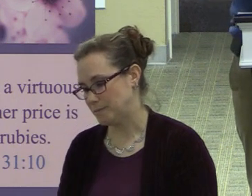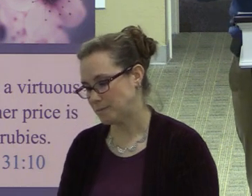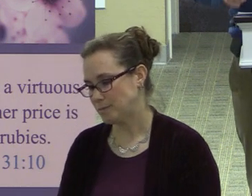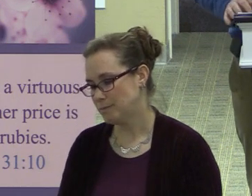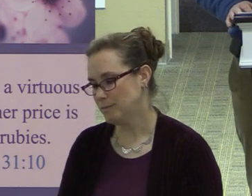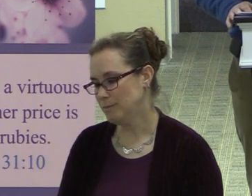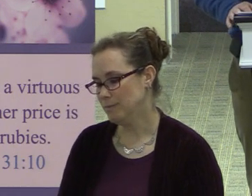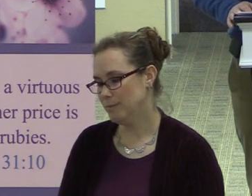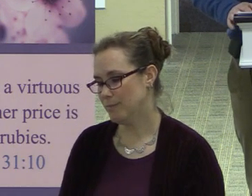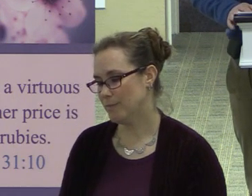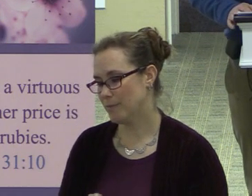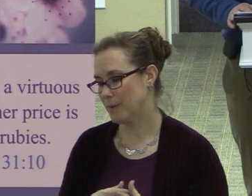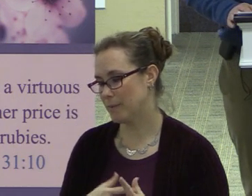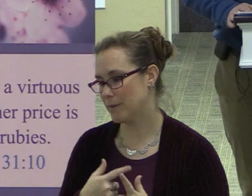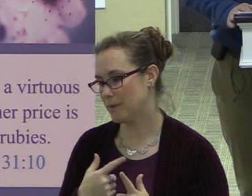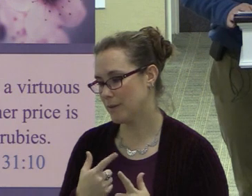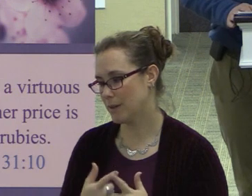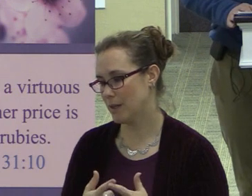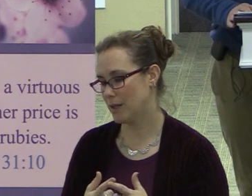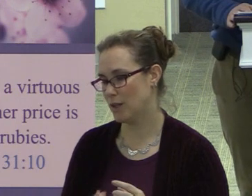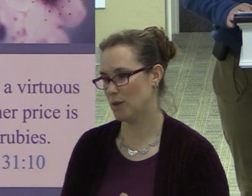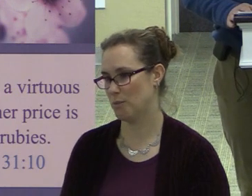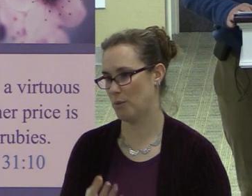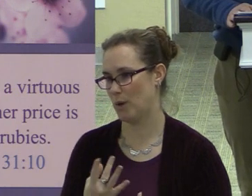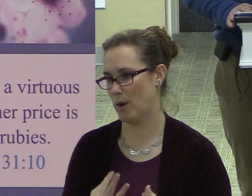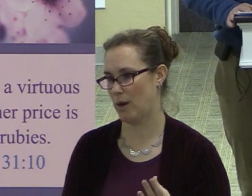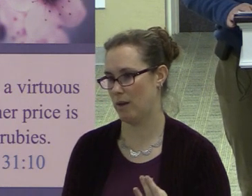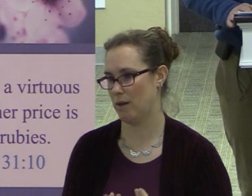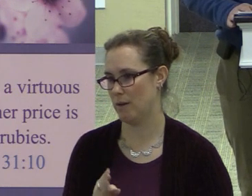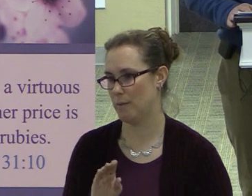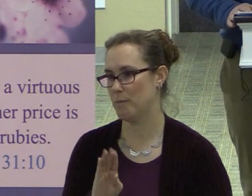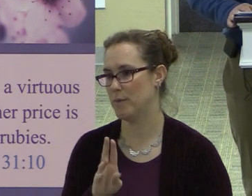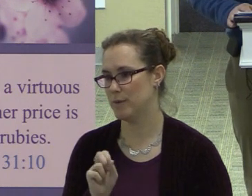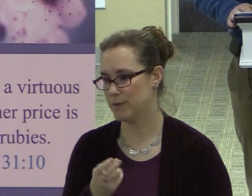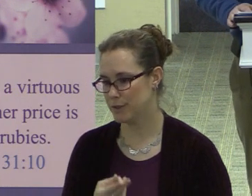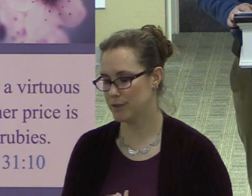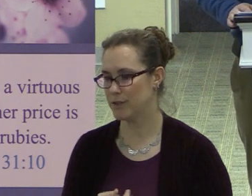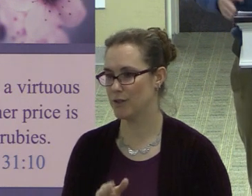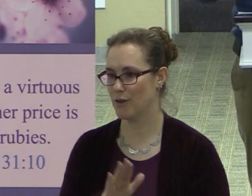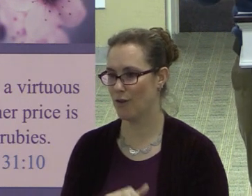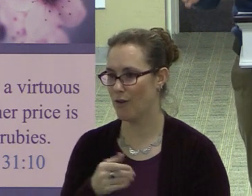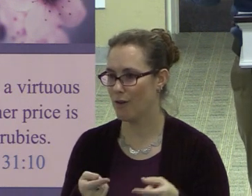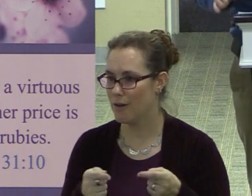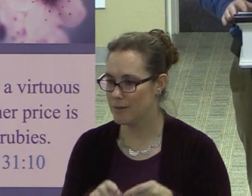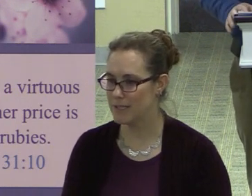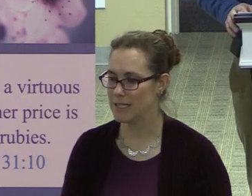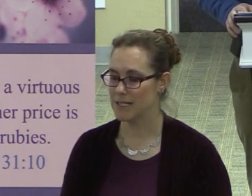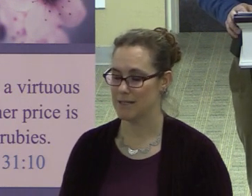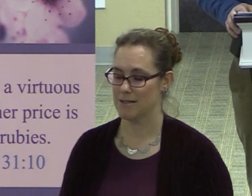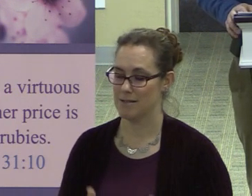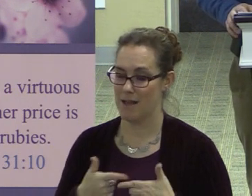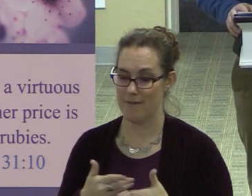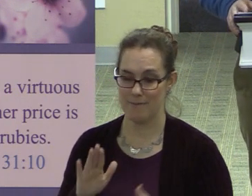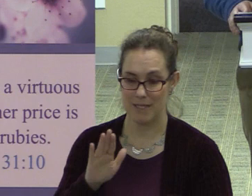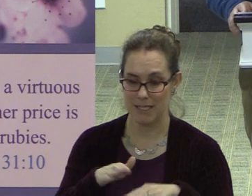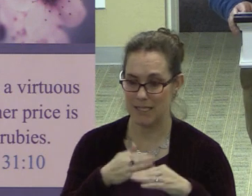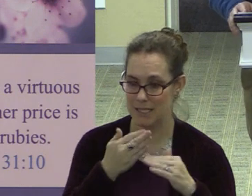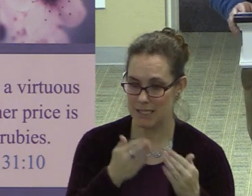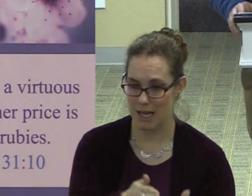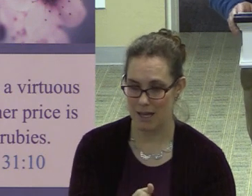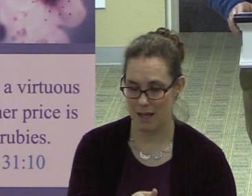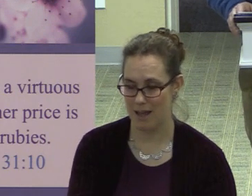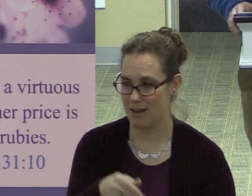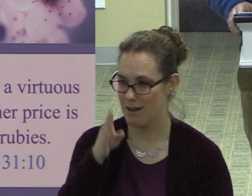But then, in the burning bush, the call comes. Moses is stunned. His life has been set, and now God